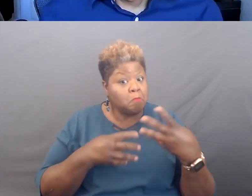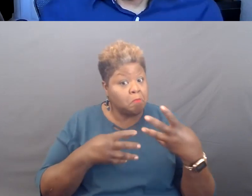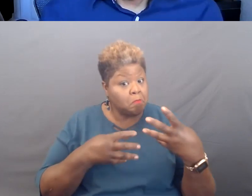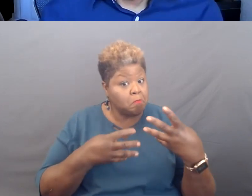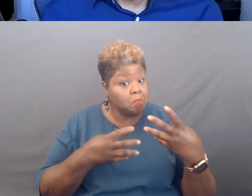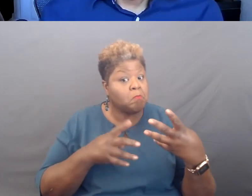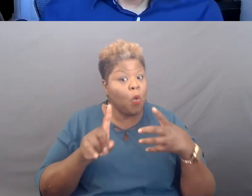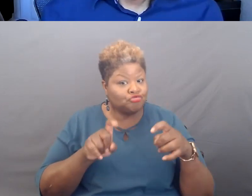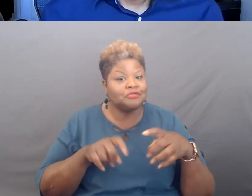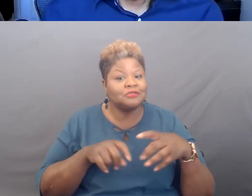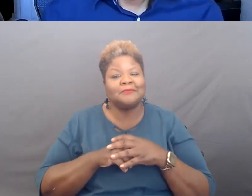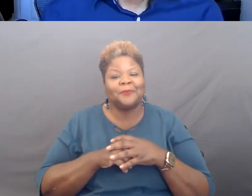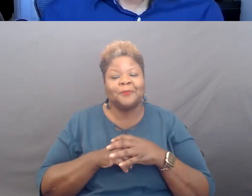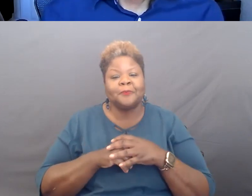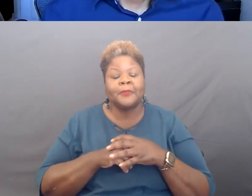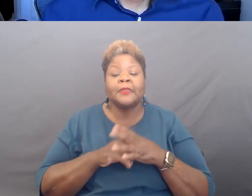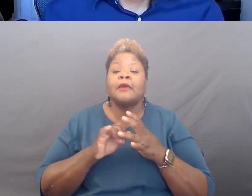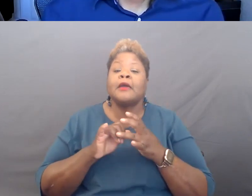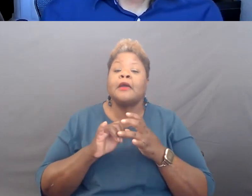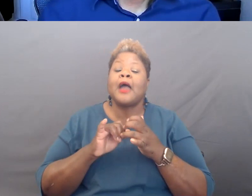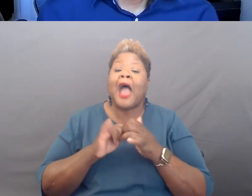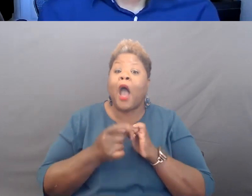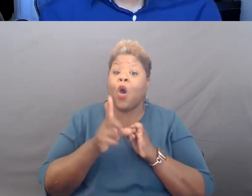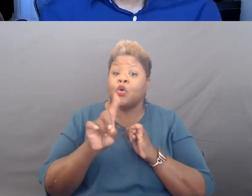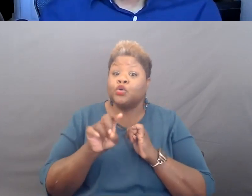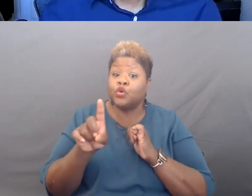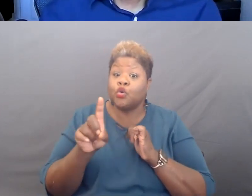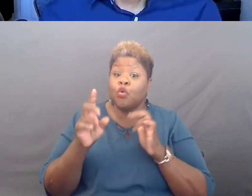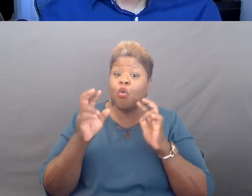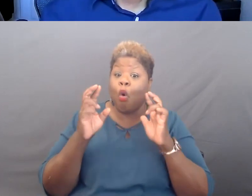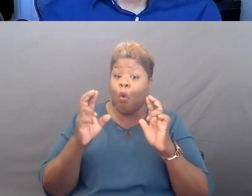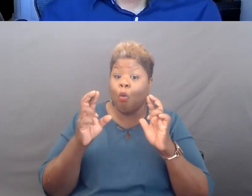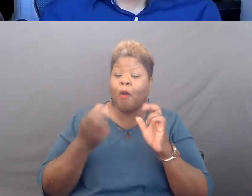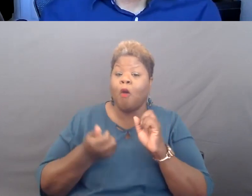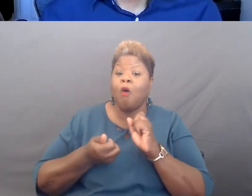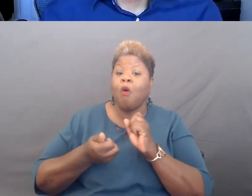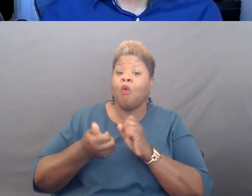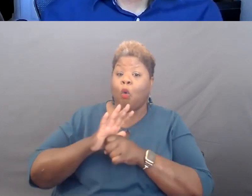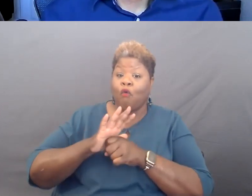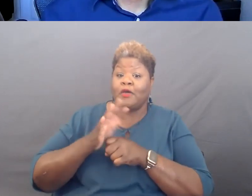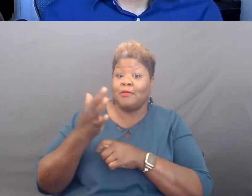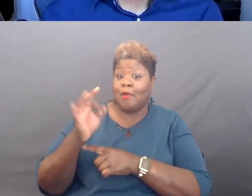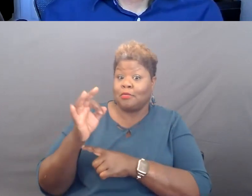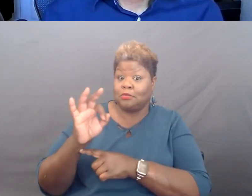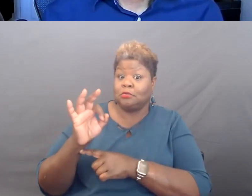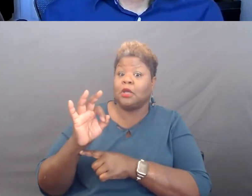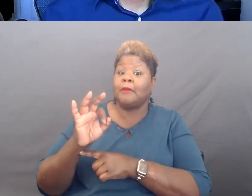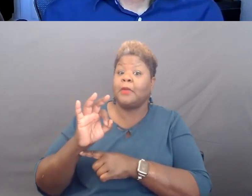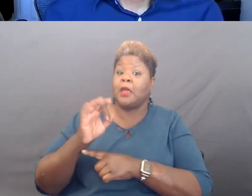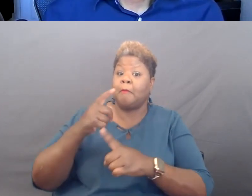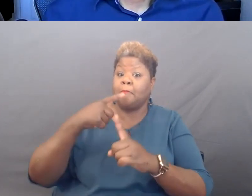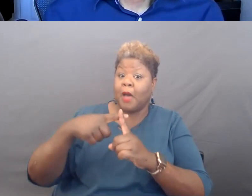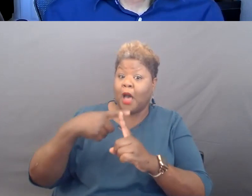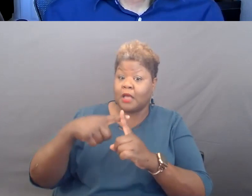here. How do you hope that COVID-19 can be a catalyst of positive impact and advocacy around